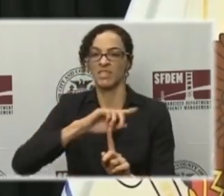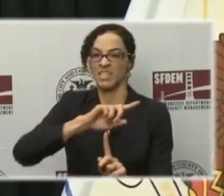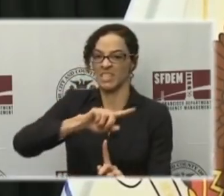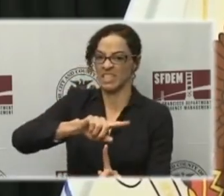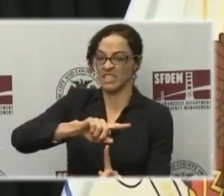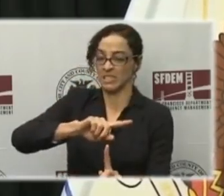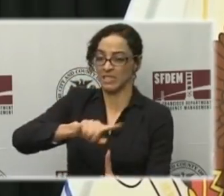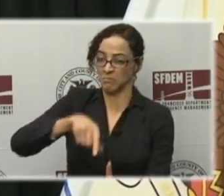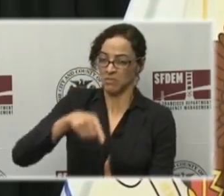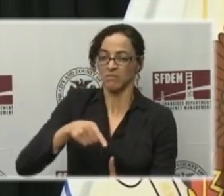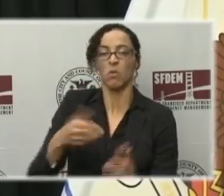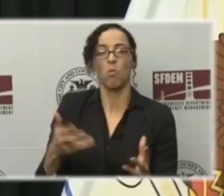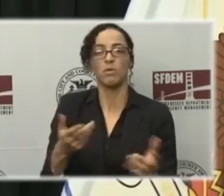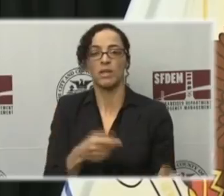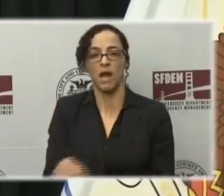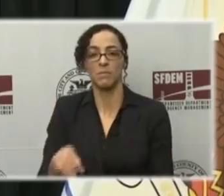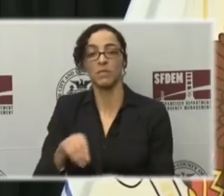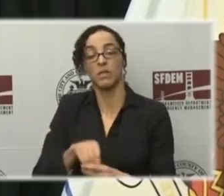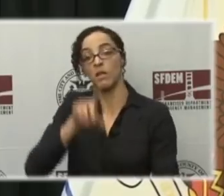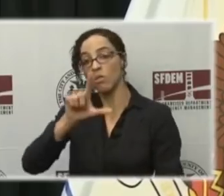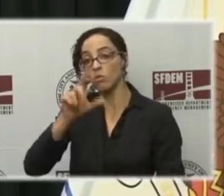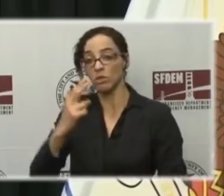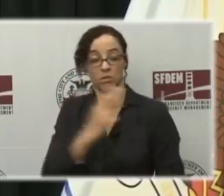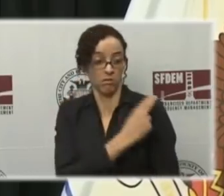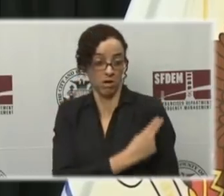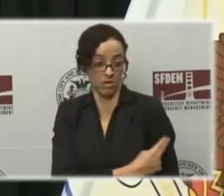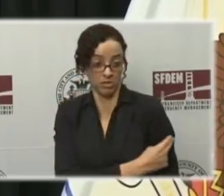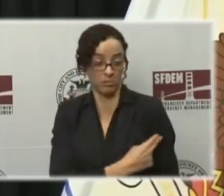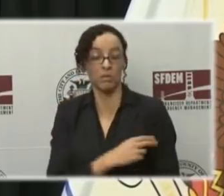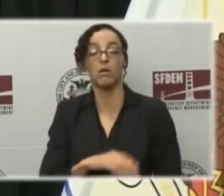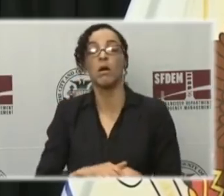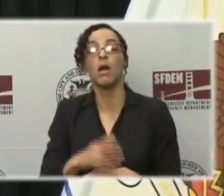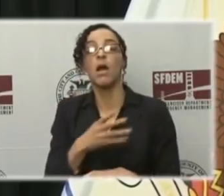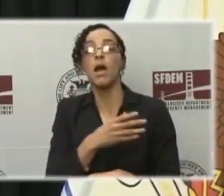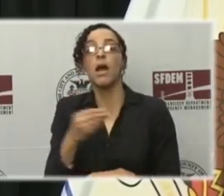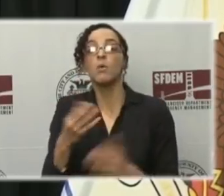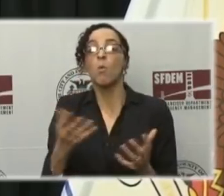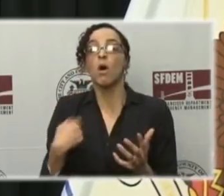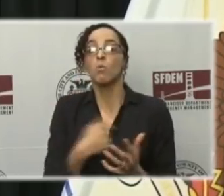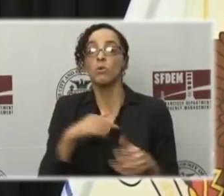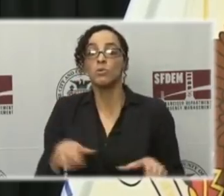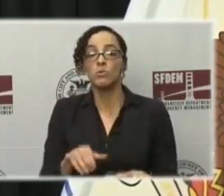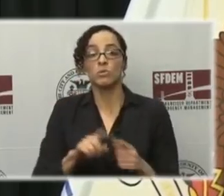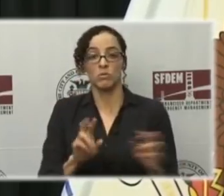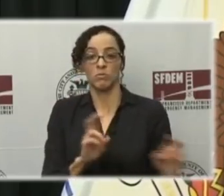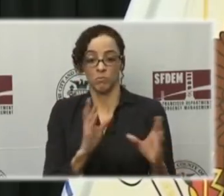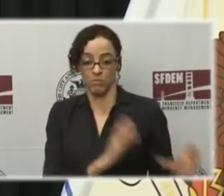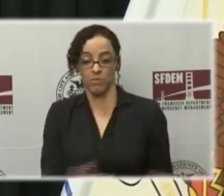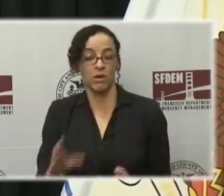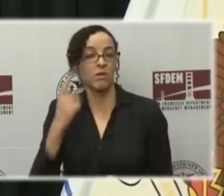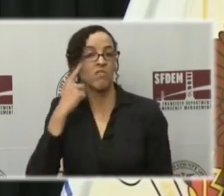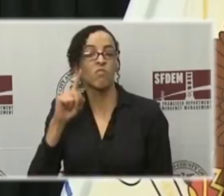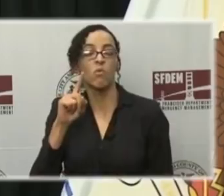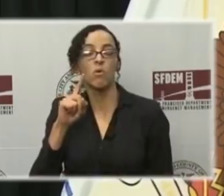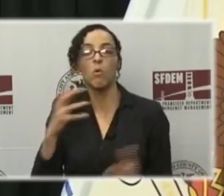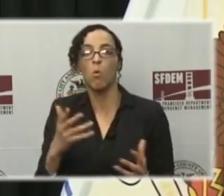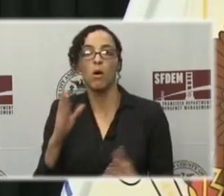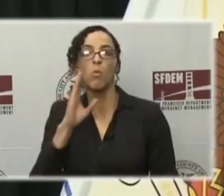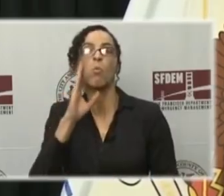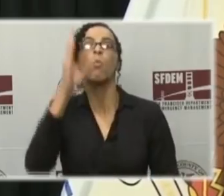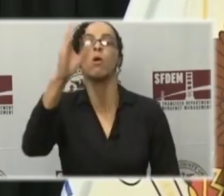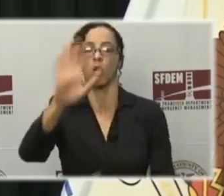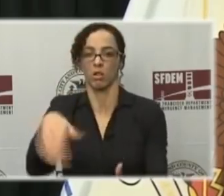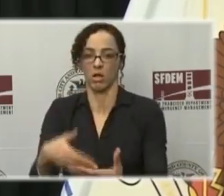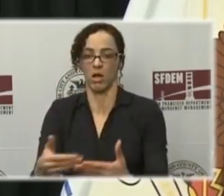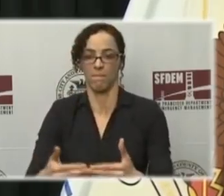happening at Laguna Honda, what we are doing to prepare for the inevitable, and how together